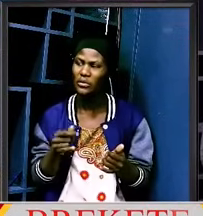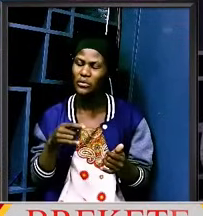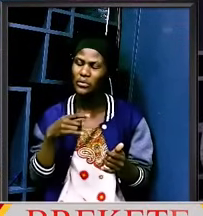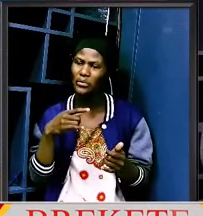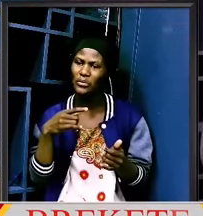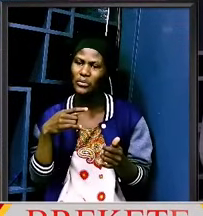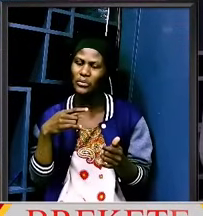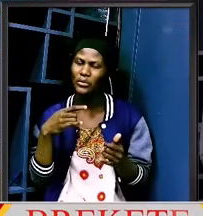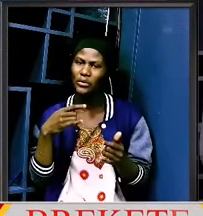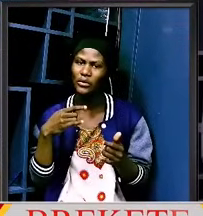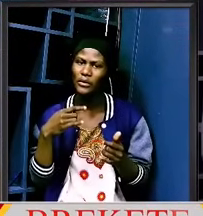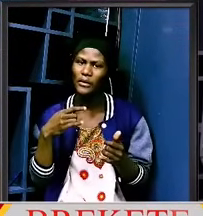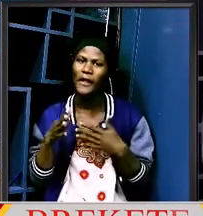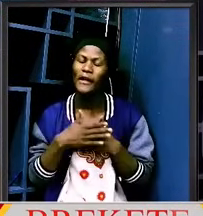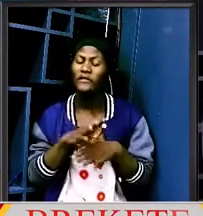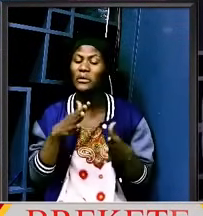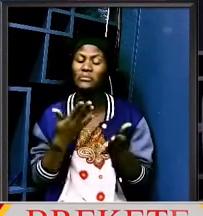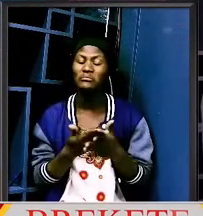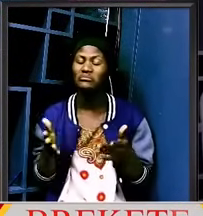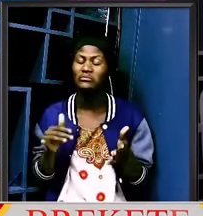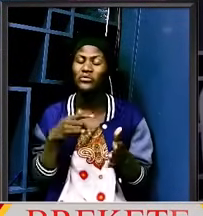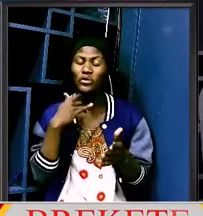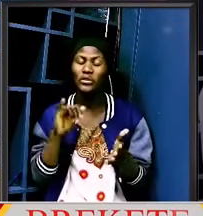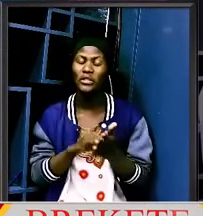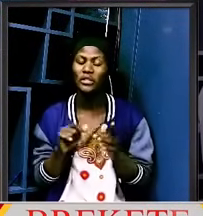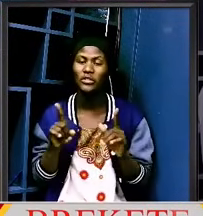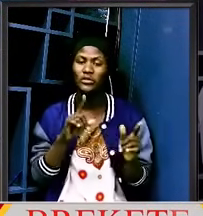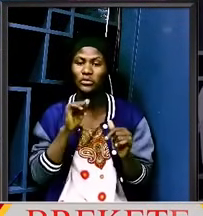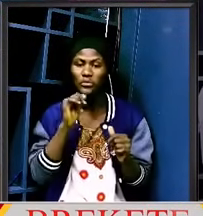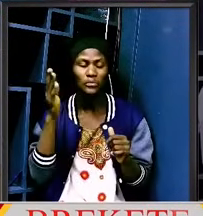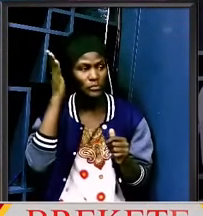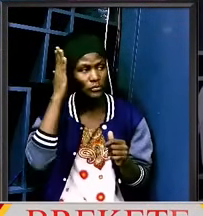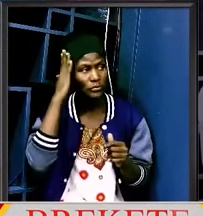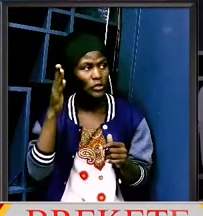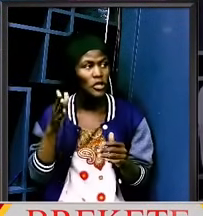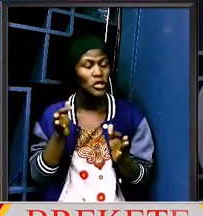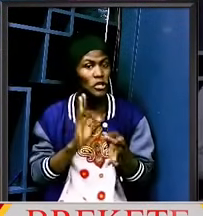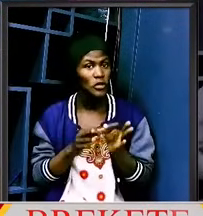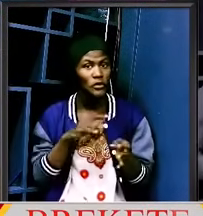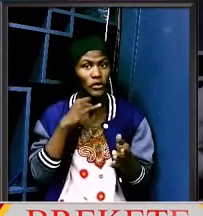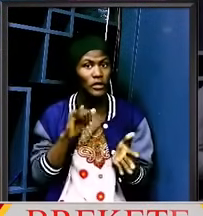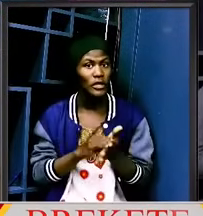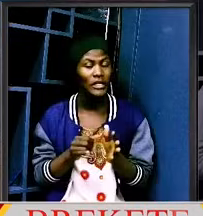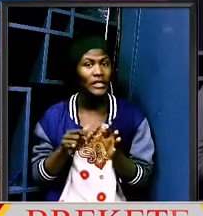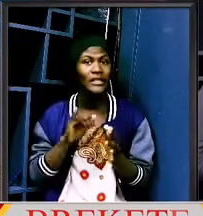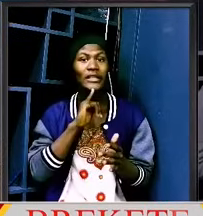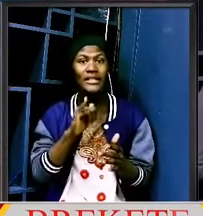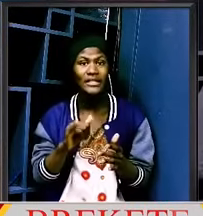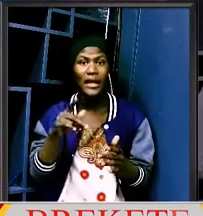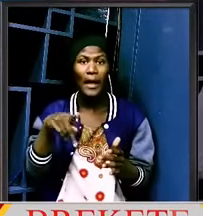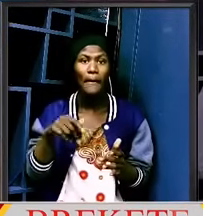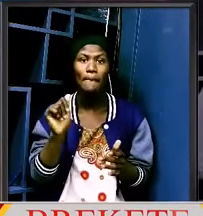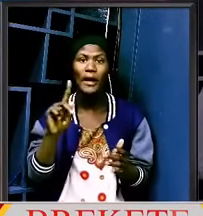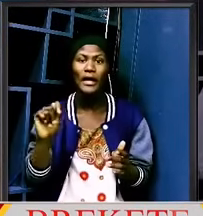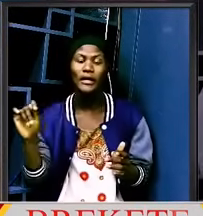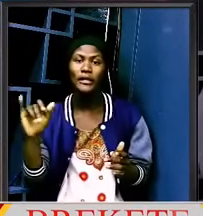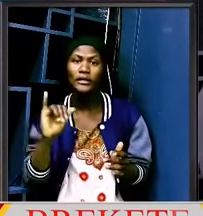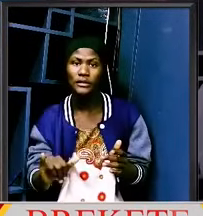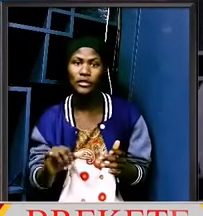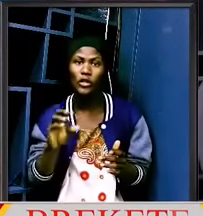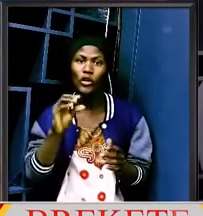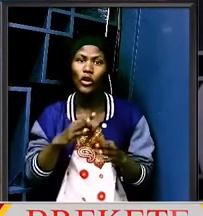they are not aware. Let's try to reach them directly. If you say in a party office, them born. If I don't